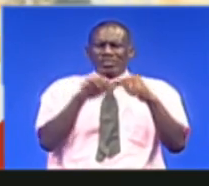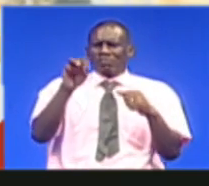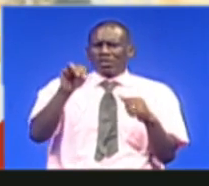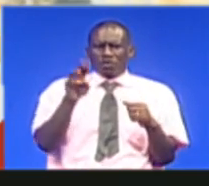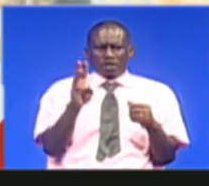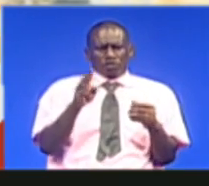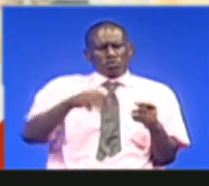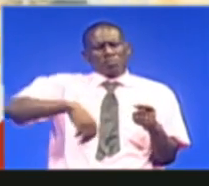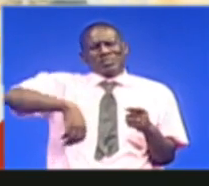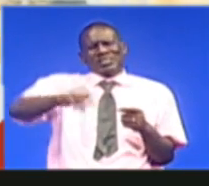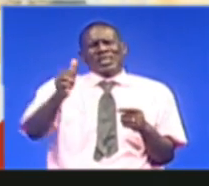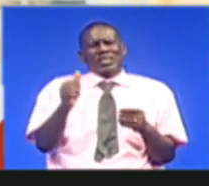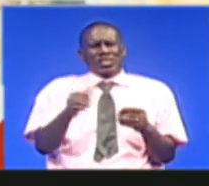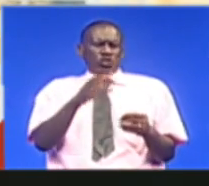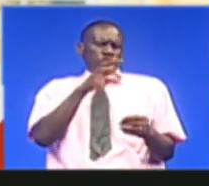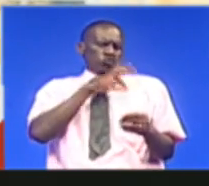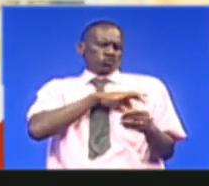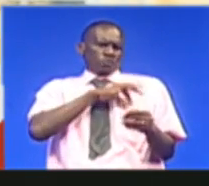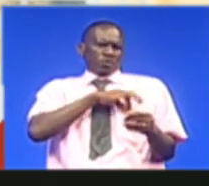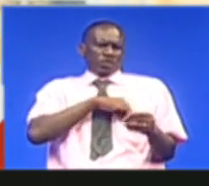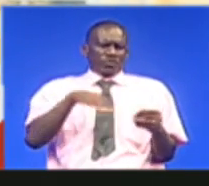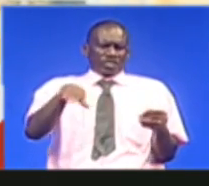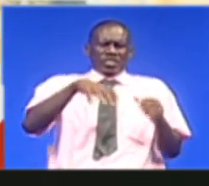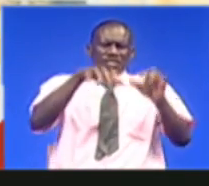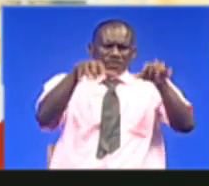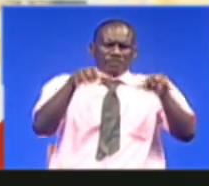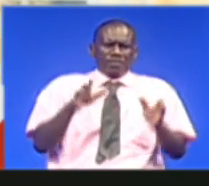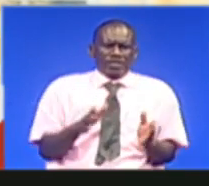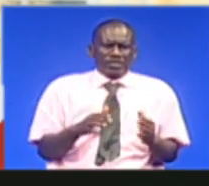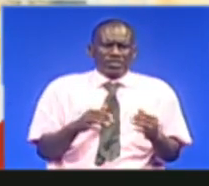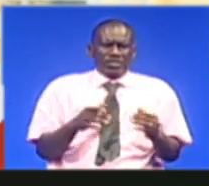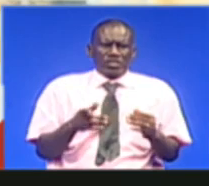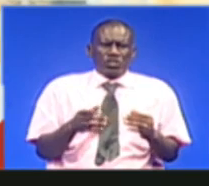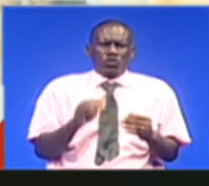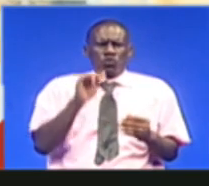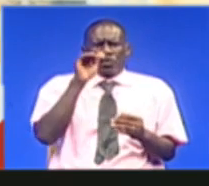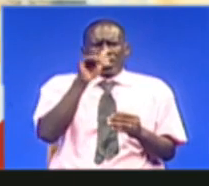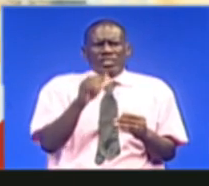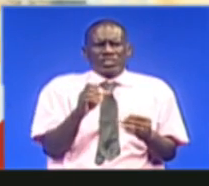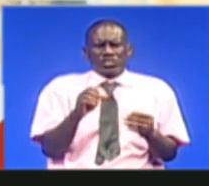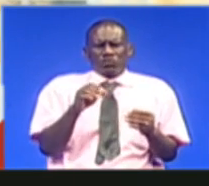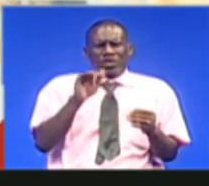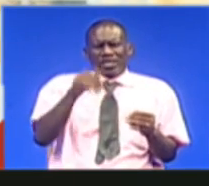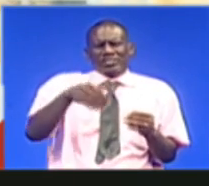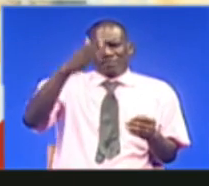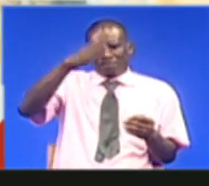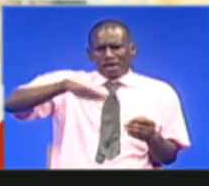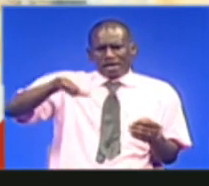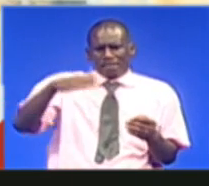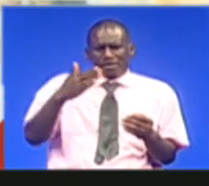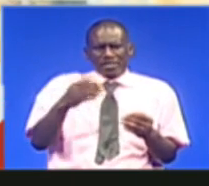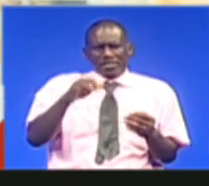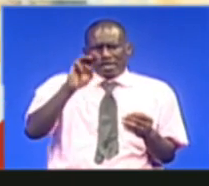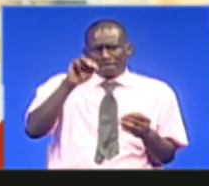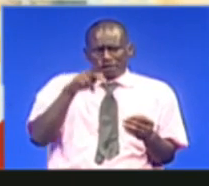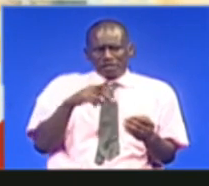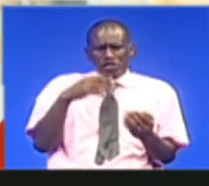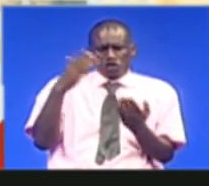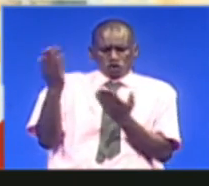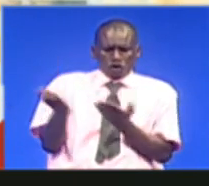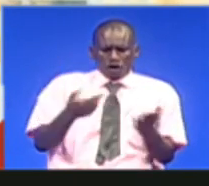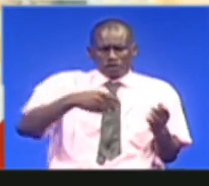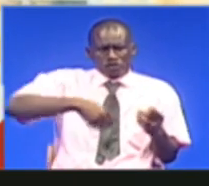going to sell to benefit the local farmers. Our plea to the members of parliament is to be allowed to sell